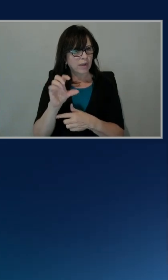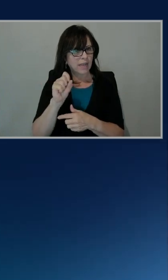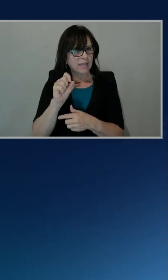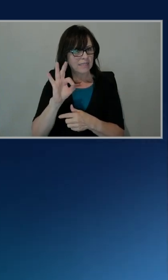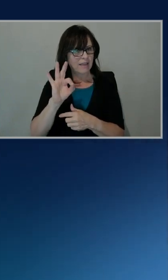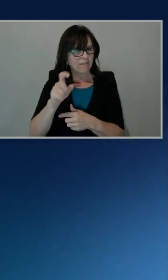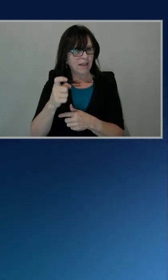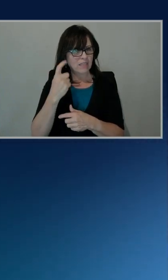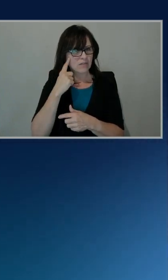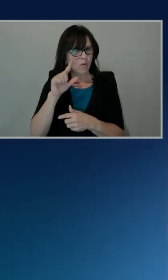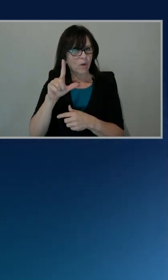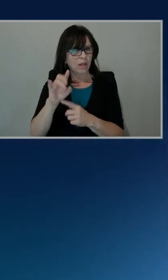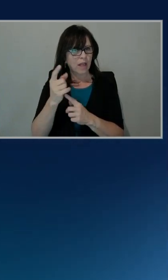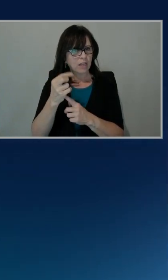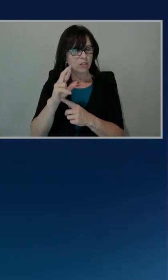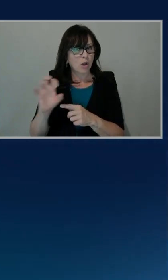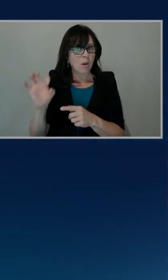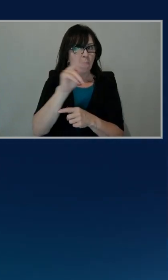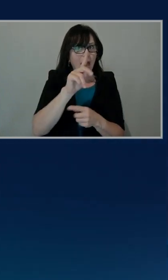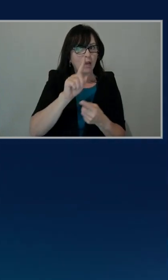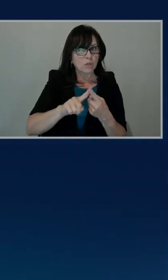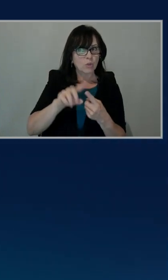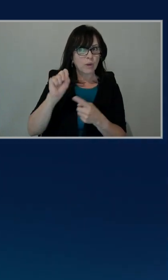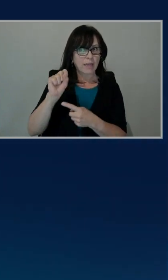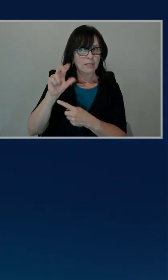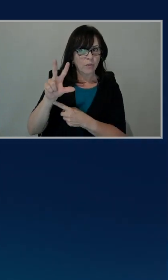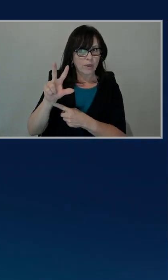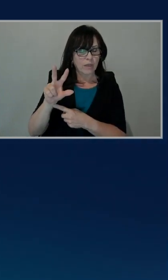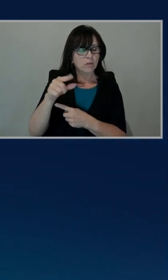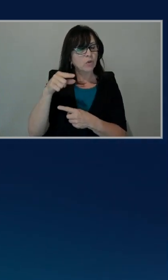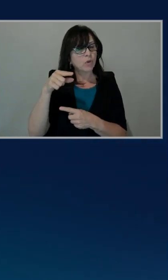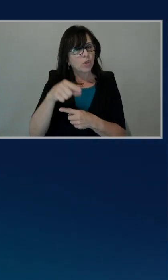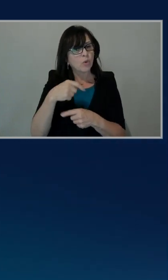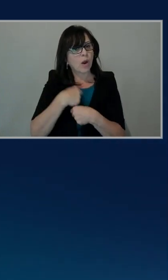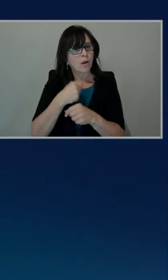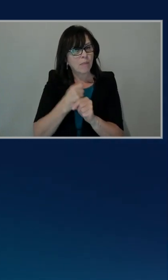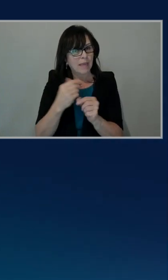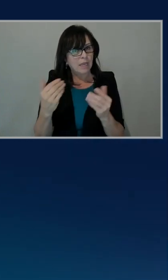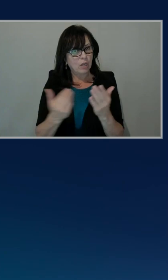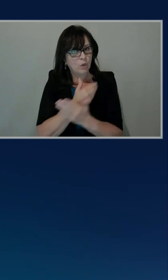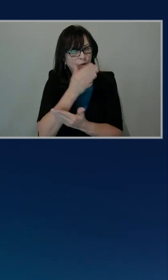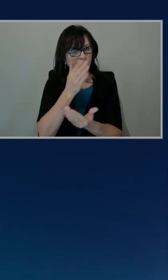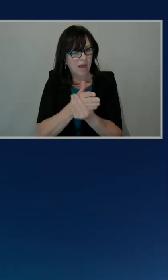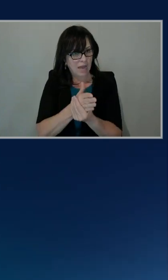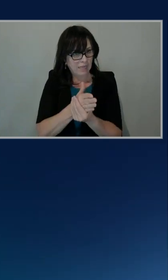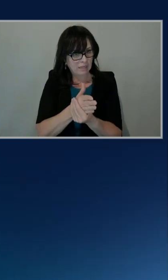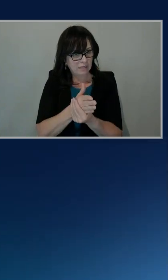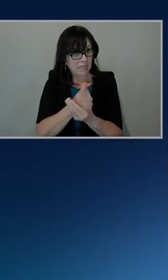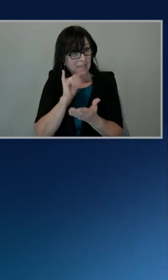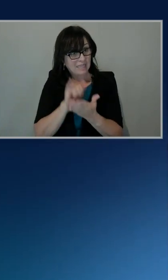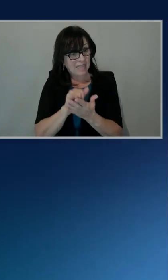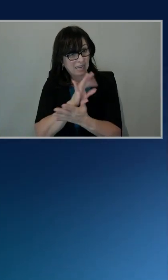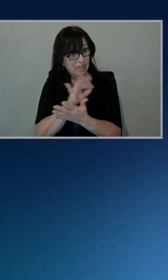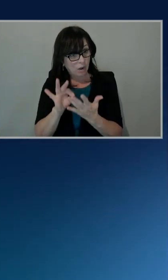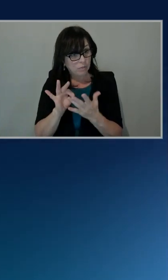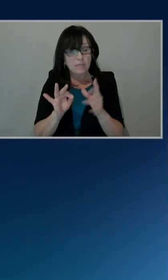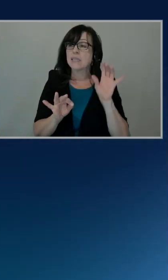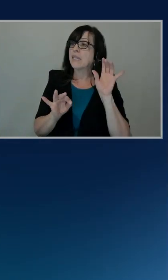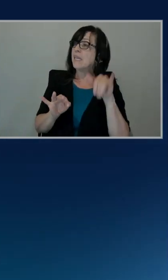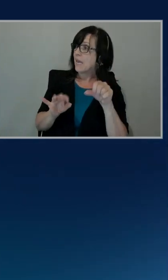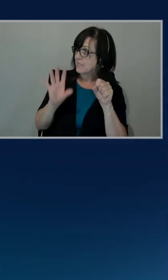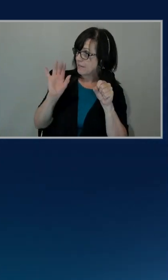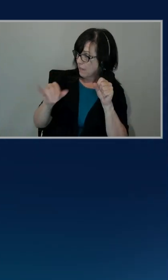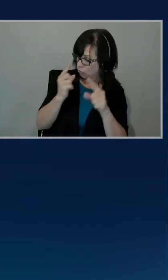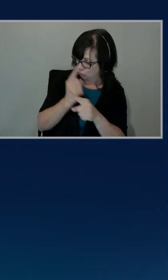back to S3. So if you are actually generating new files, Is that an option? That is correct. Yes, you can